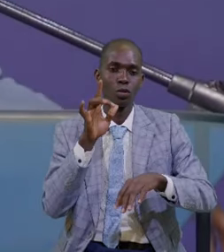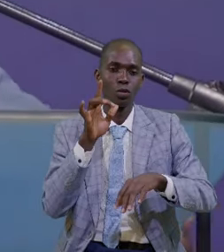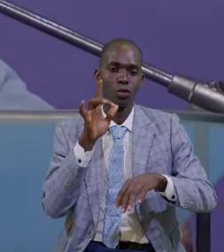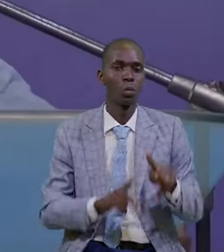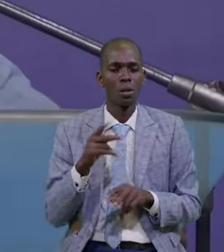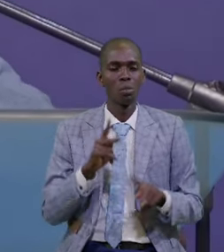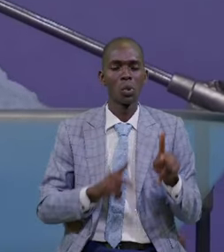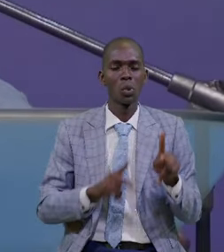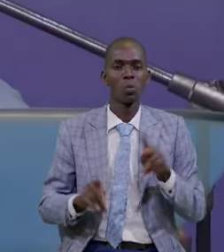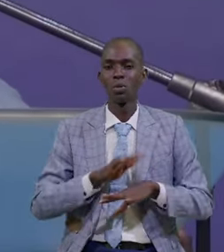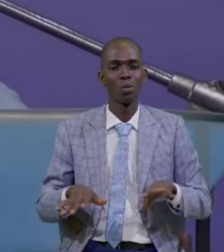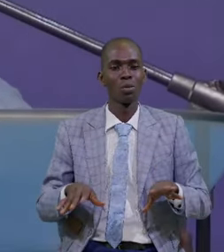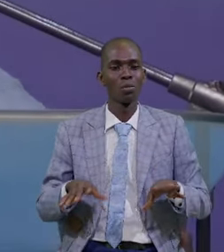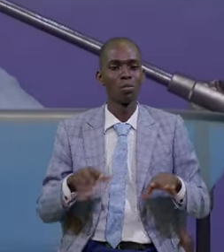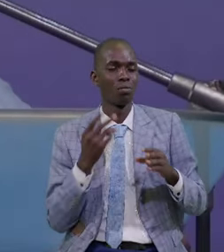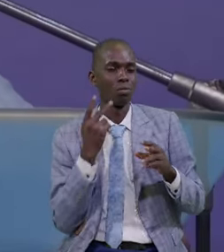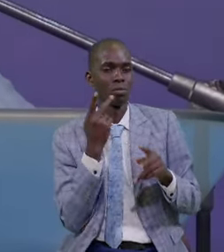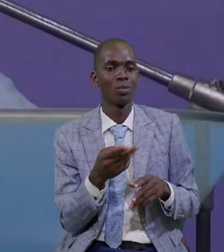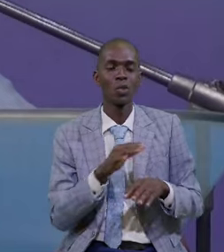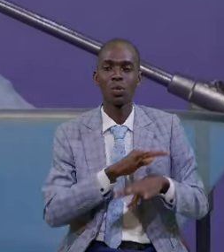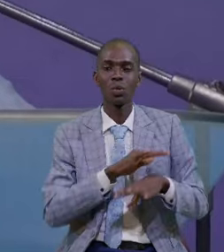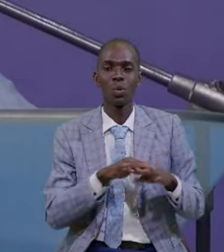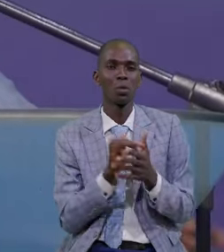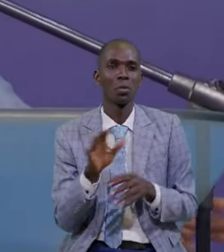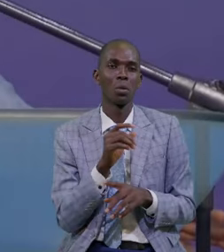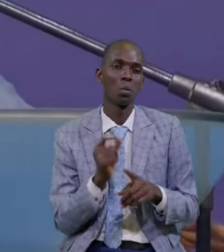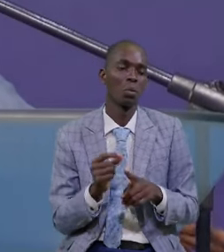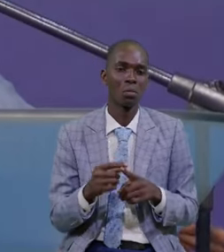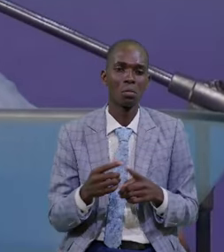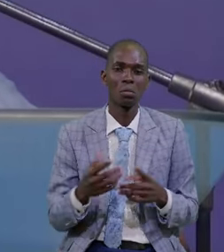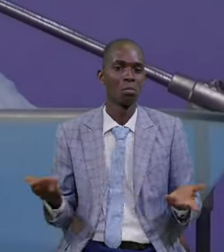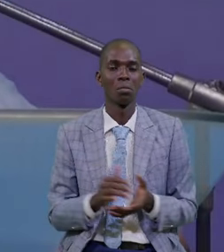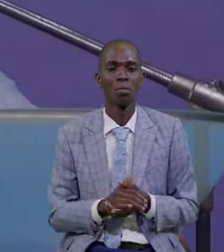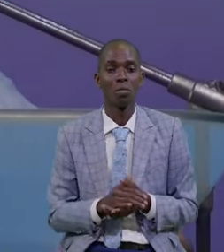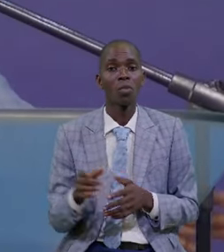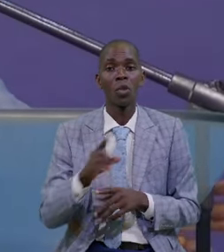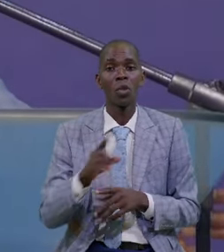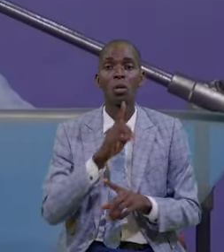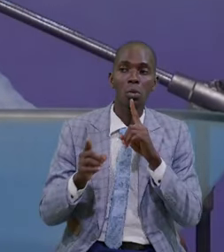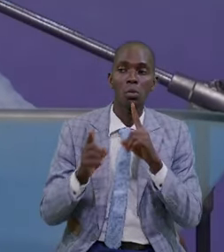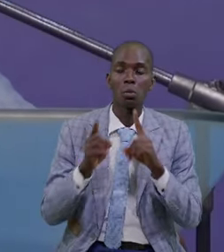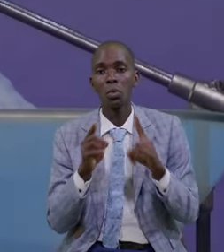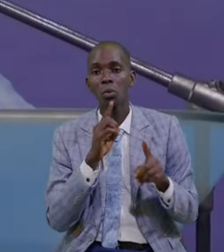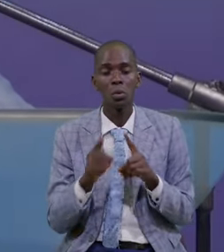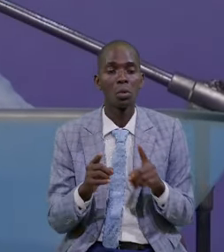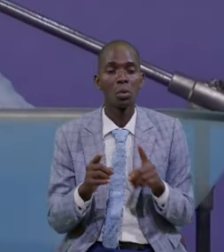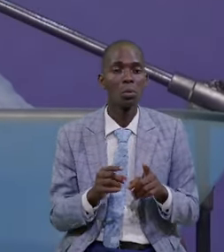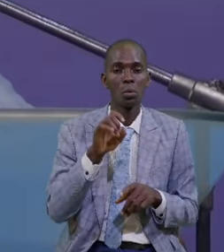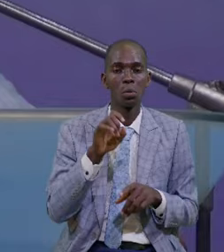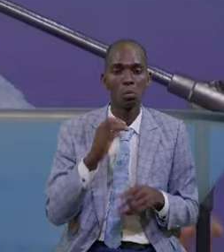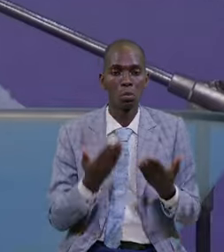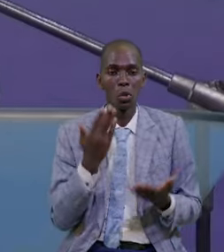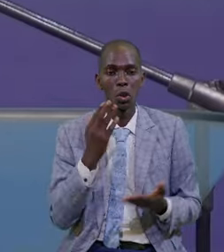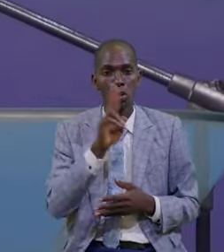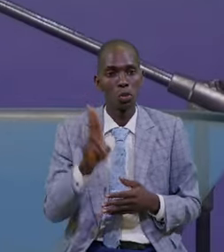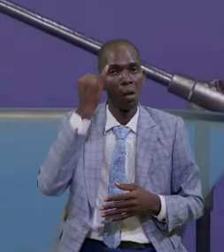them serious. He talks and talks. He may apply logic, may apply whatever, but